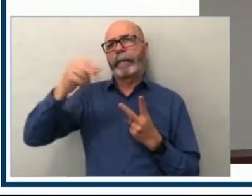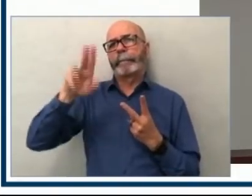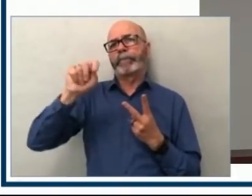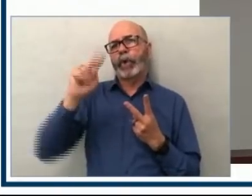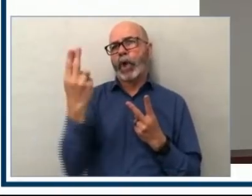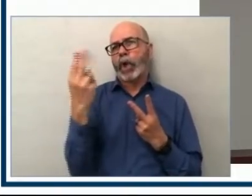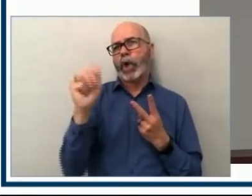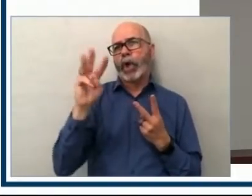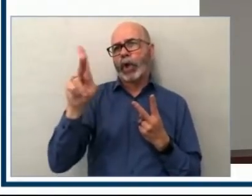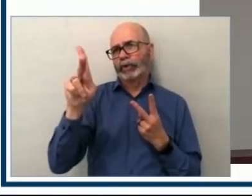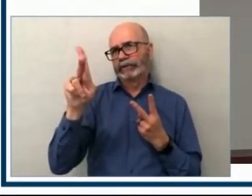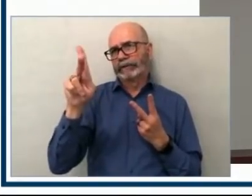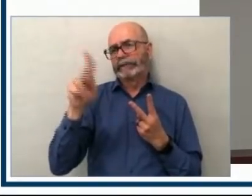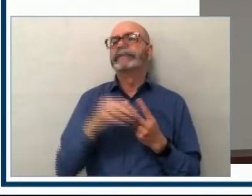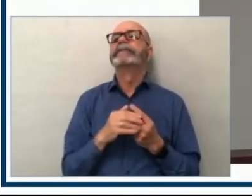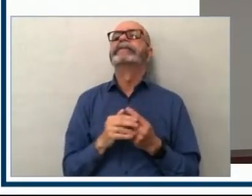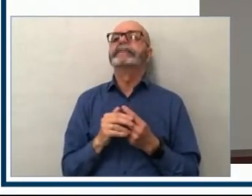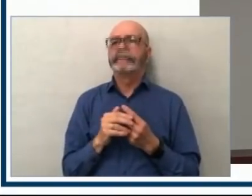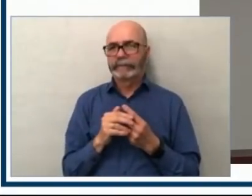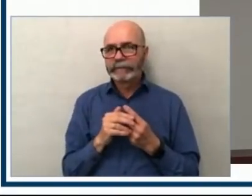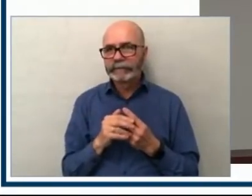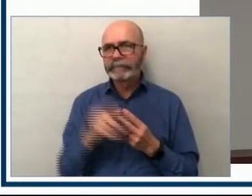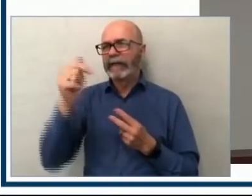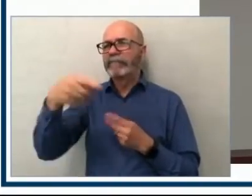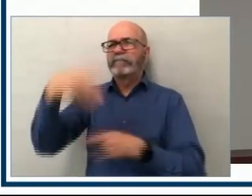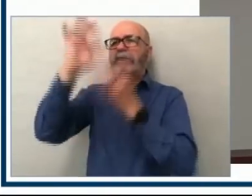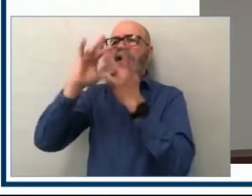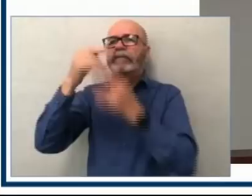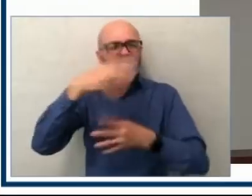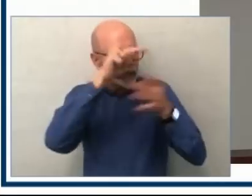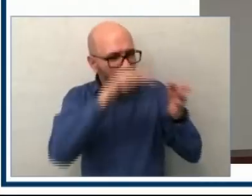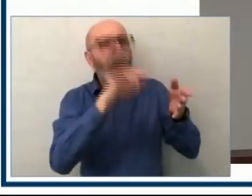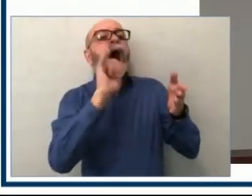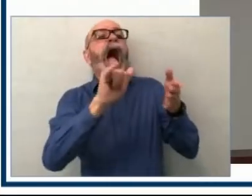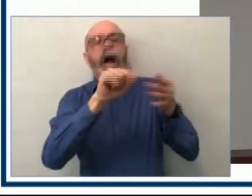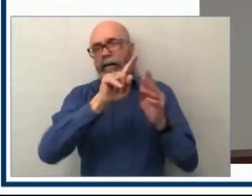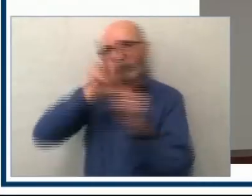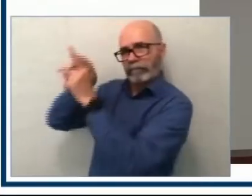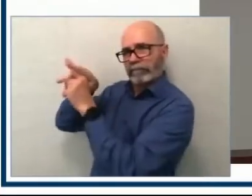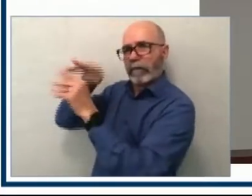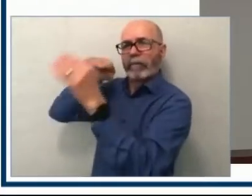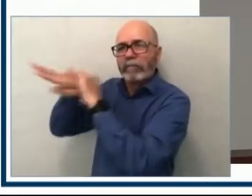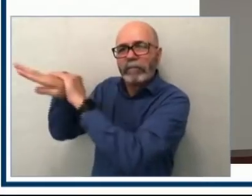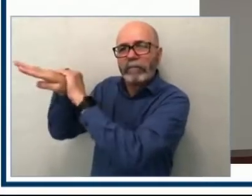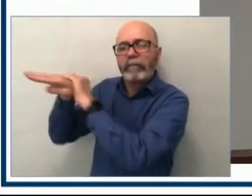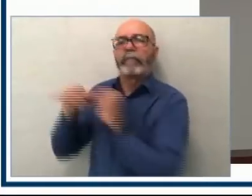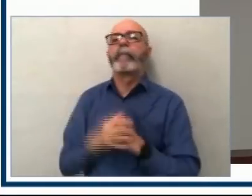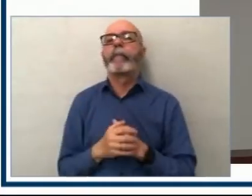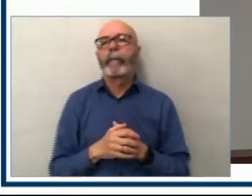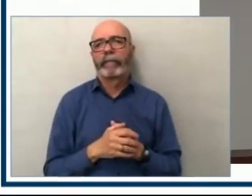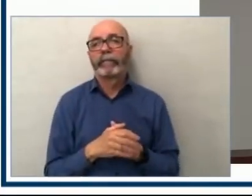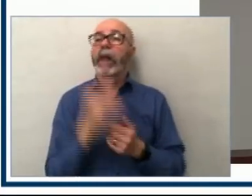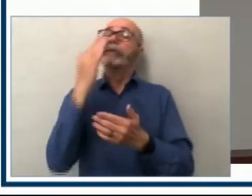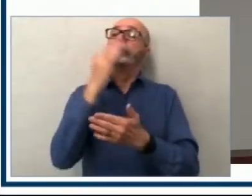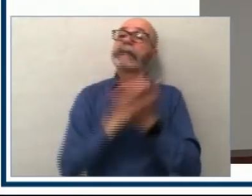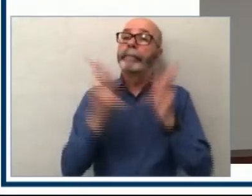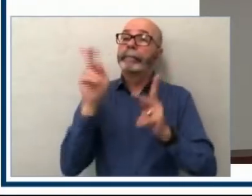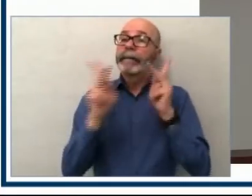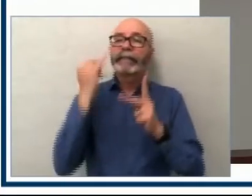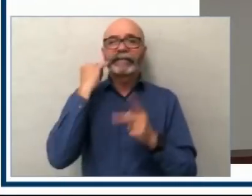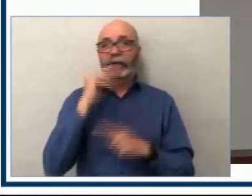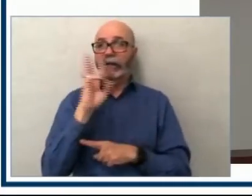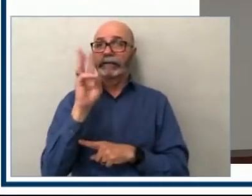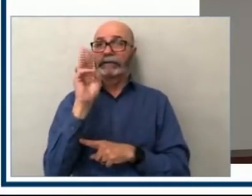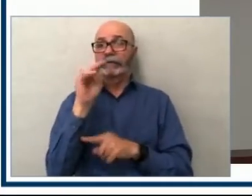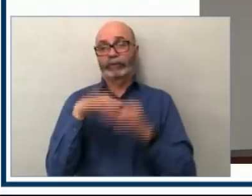coronavirus testing. We've also been hearing a lot from people who are 70 years of age and older who want to do their